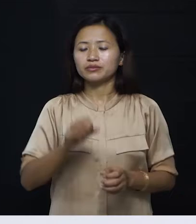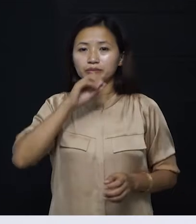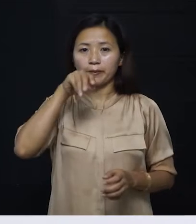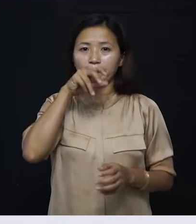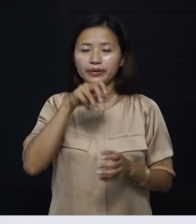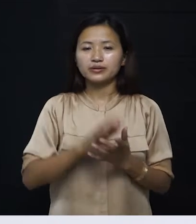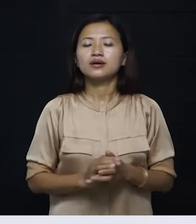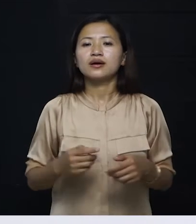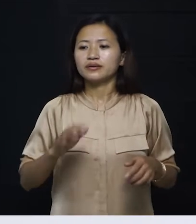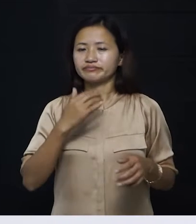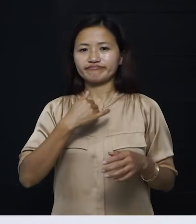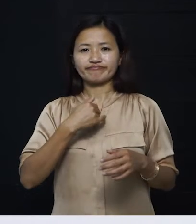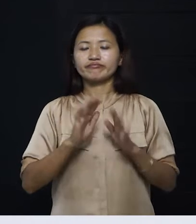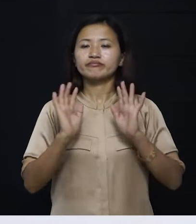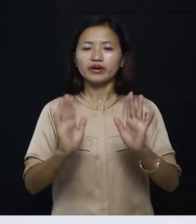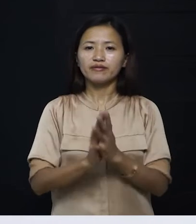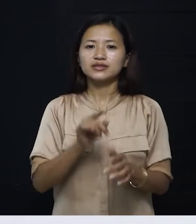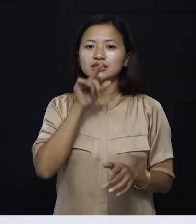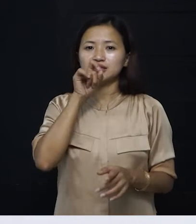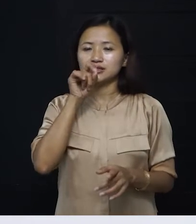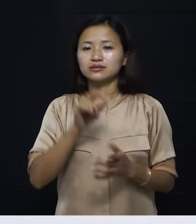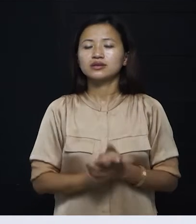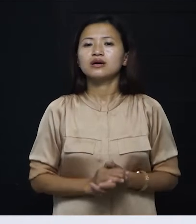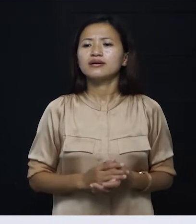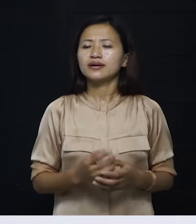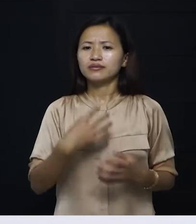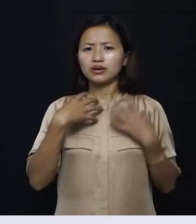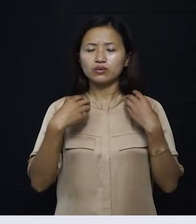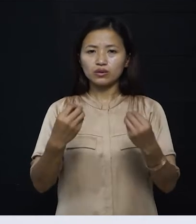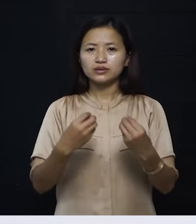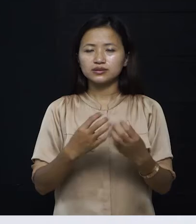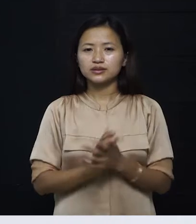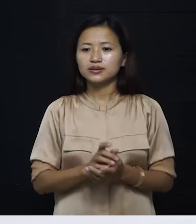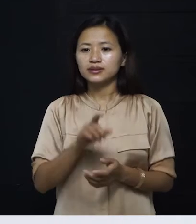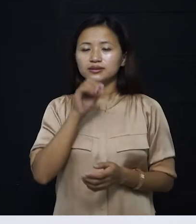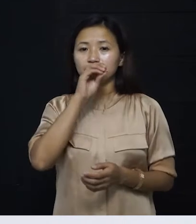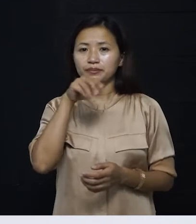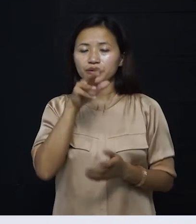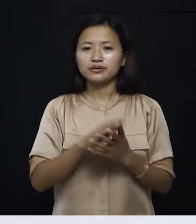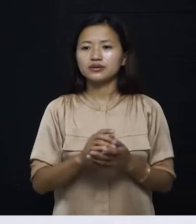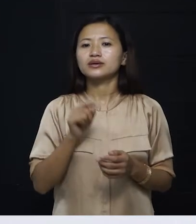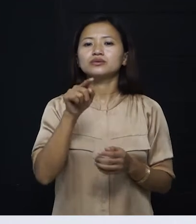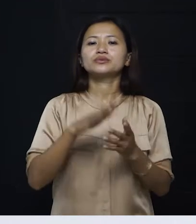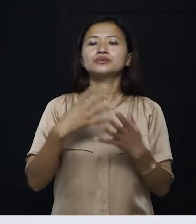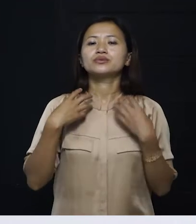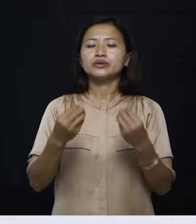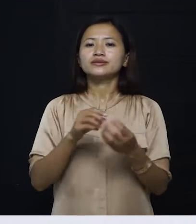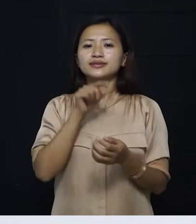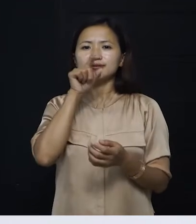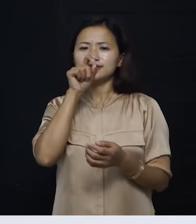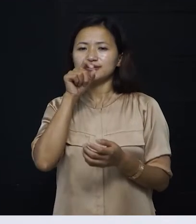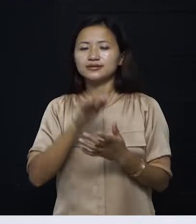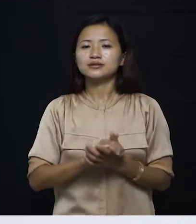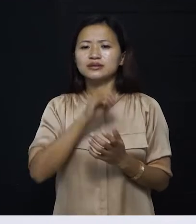okay? And what I want is, I want your chicken, and you want the pig. So what we can do is, we can exchange it, isn't it?